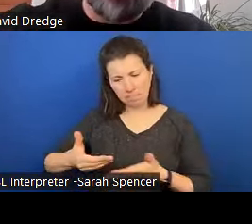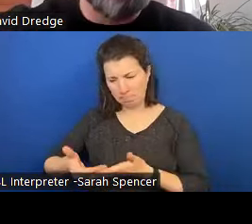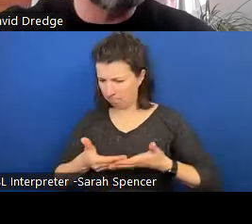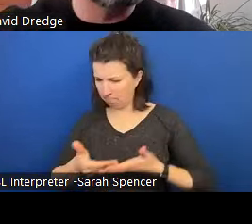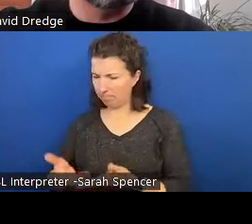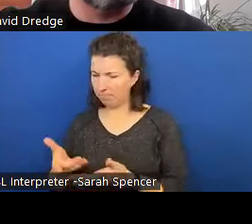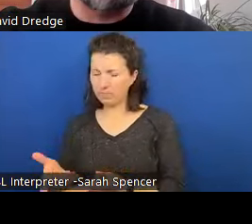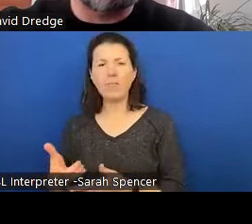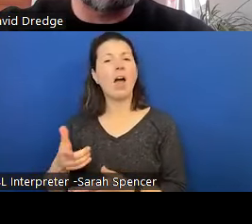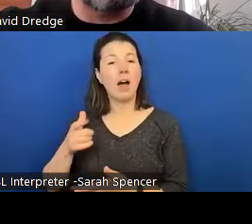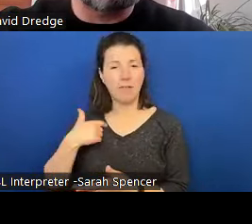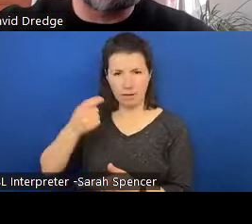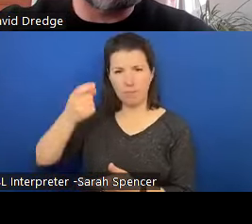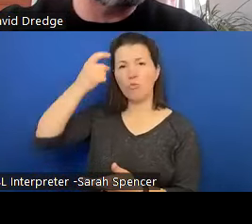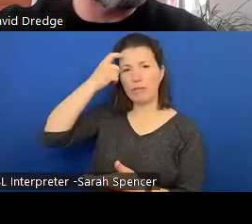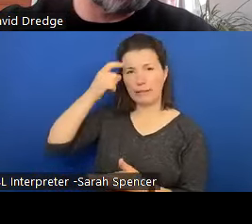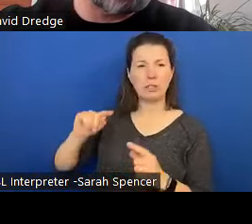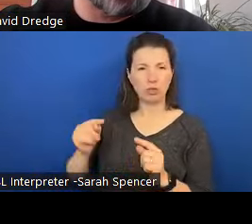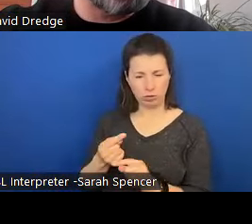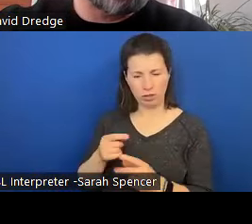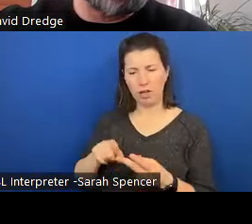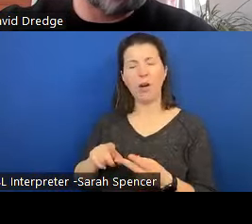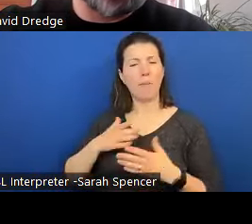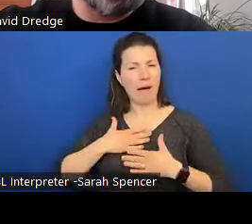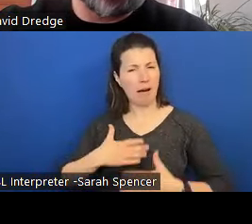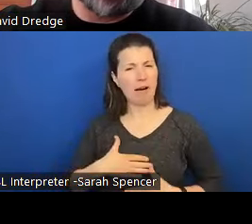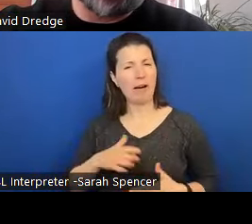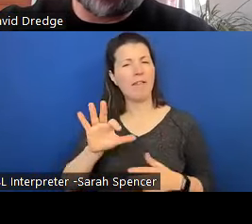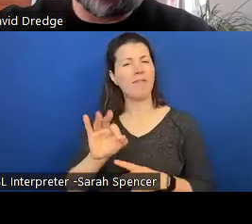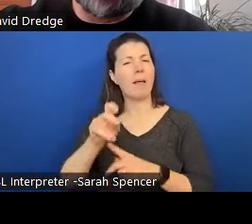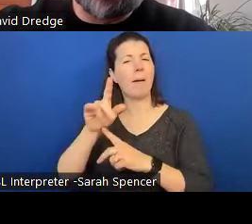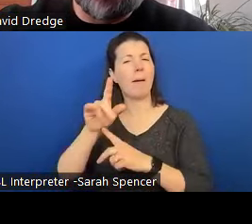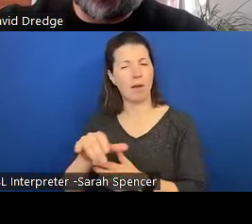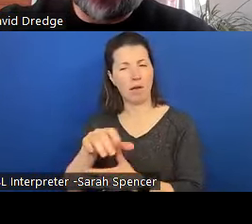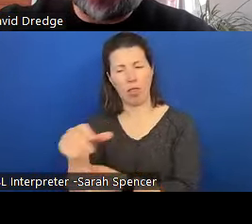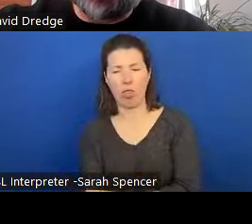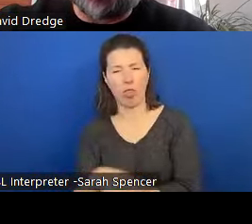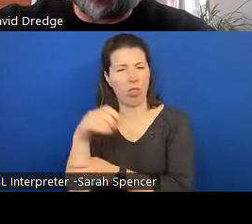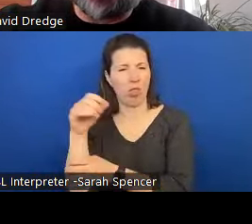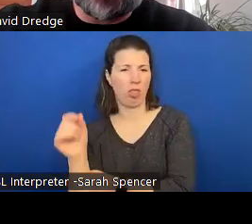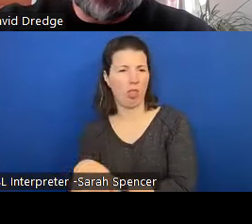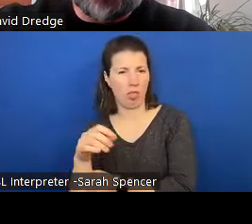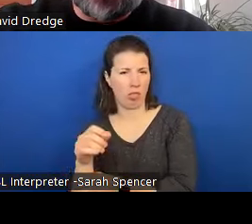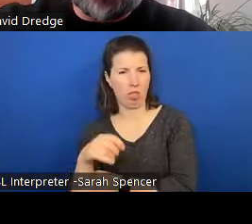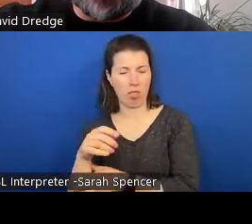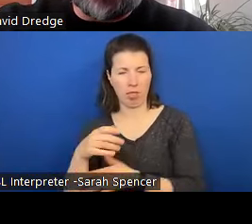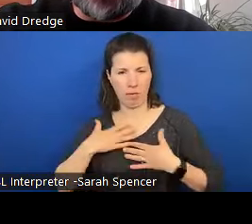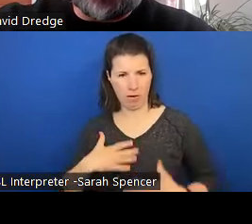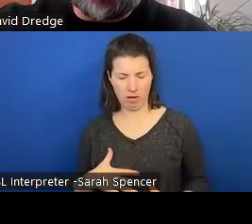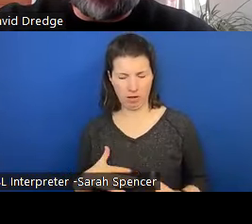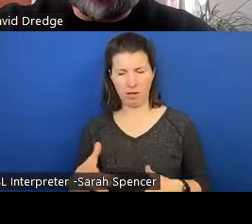floppy, but that changes over time to increased tone. And so,